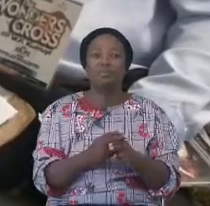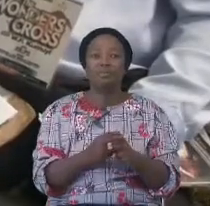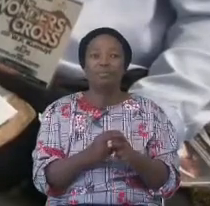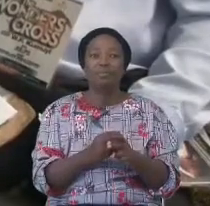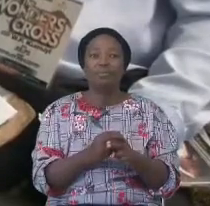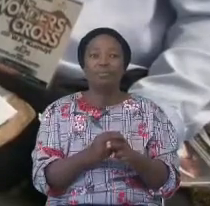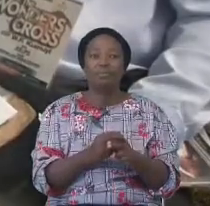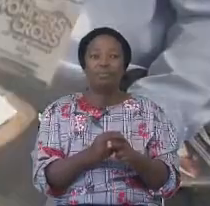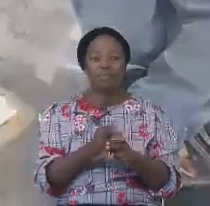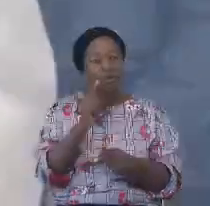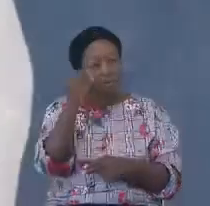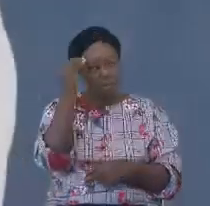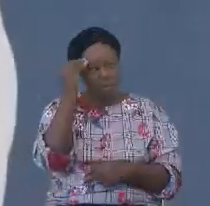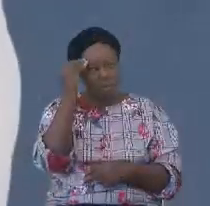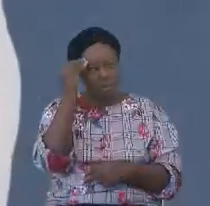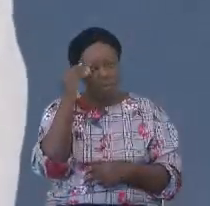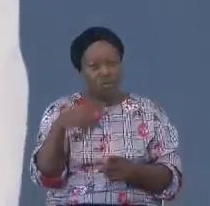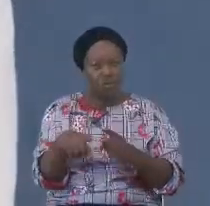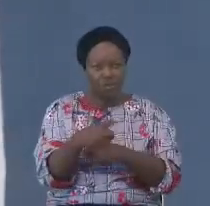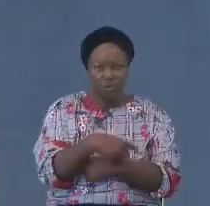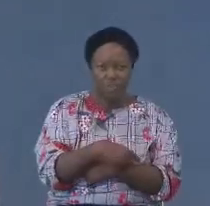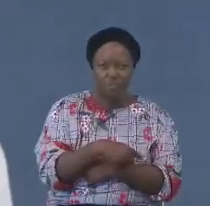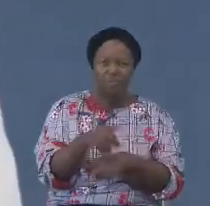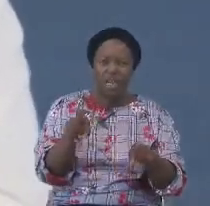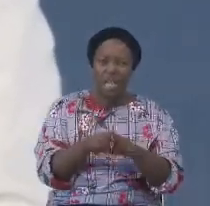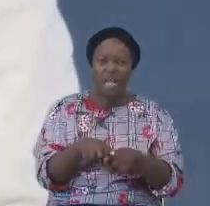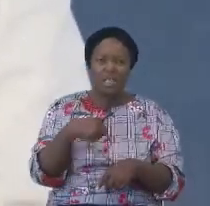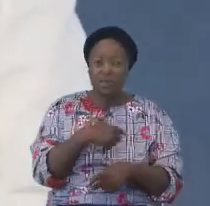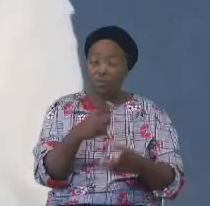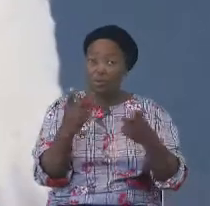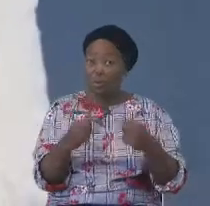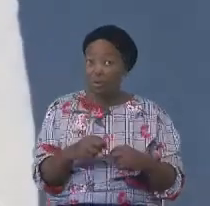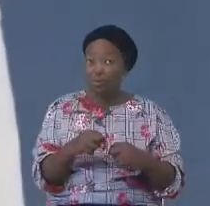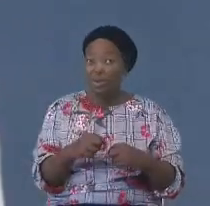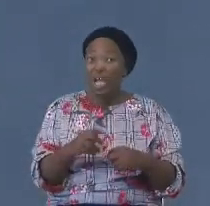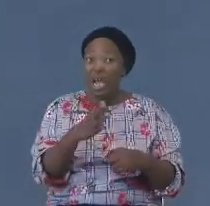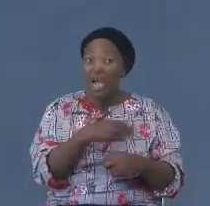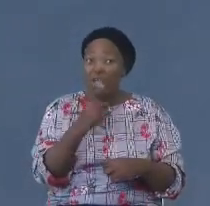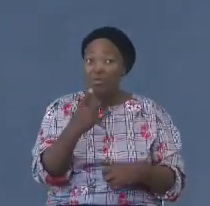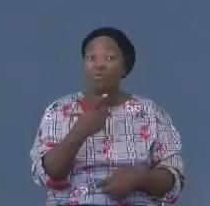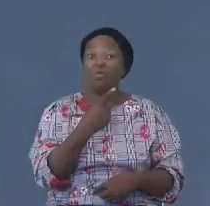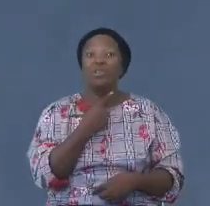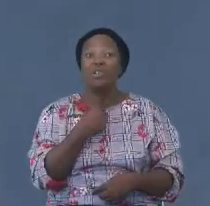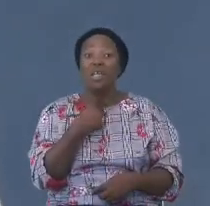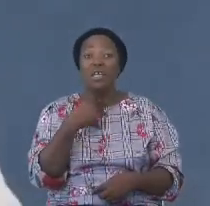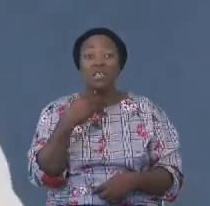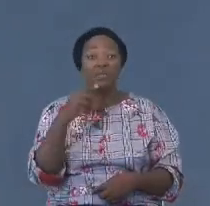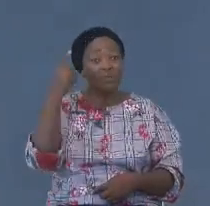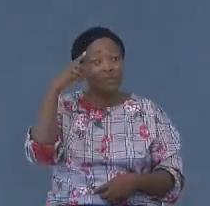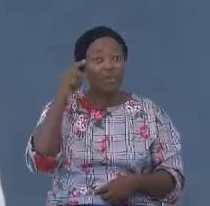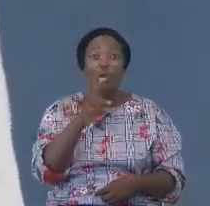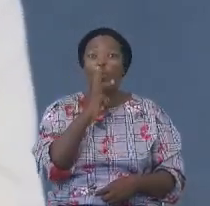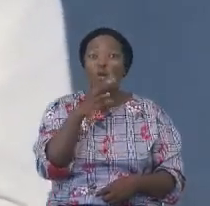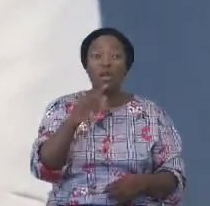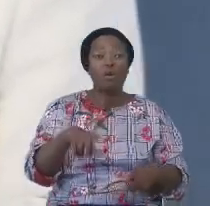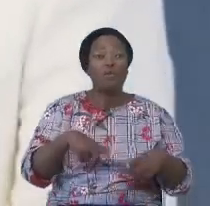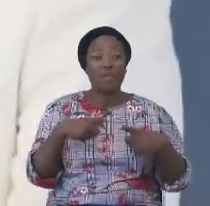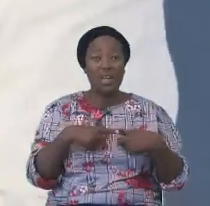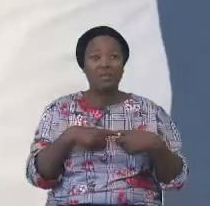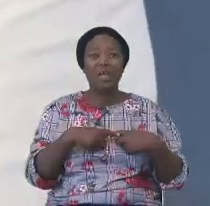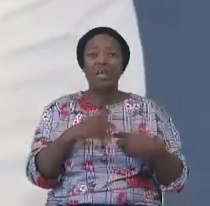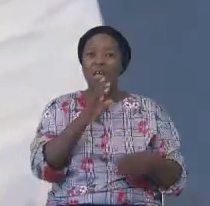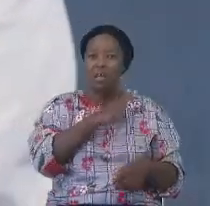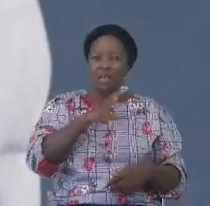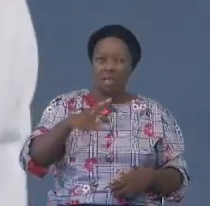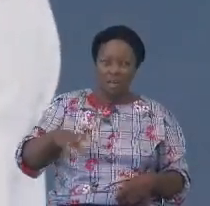be satisfied in Jesus' name. You know, today as we come and